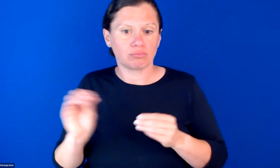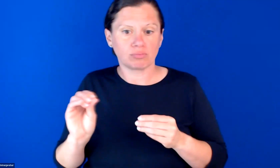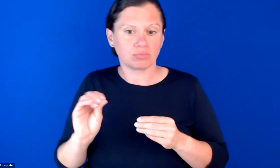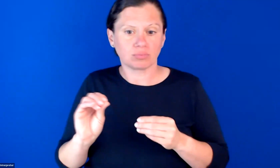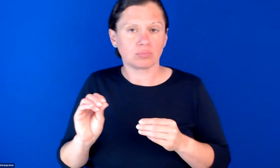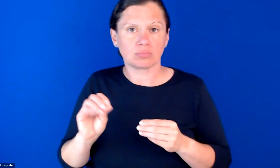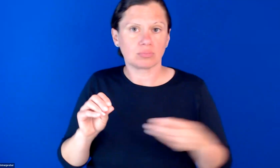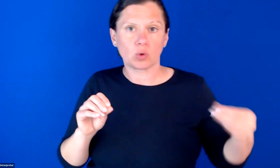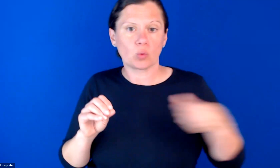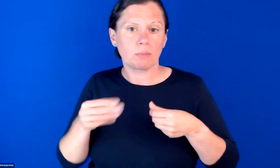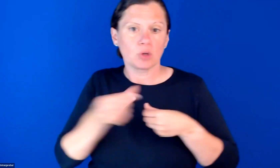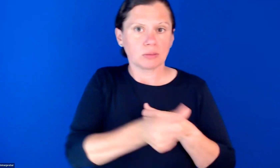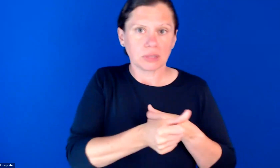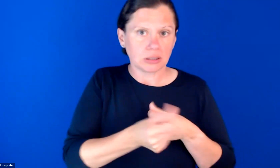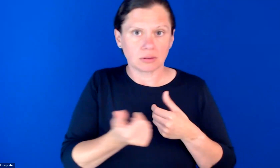500 hours